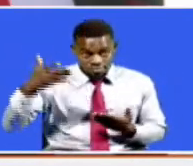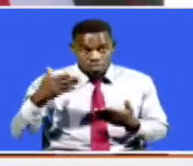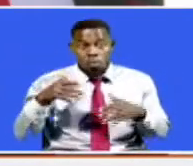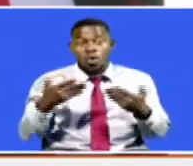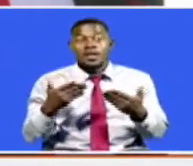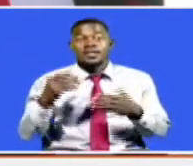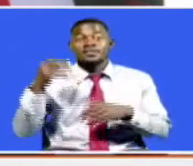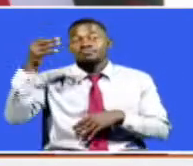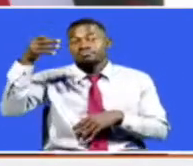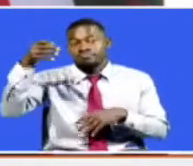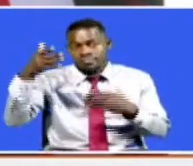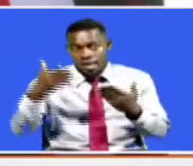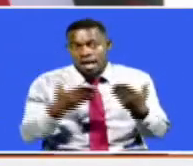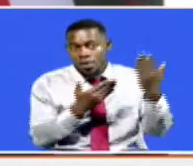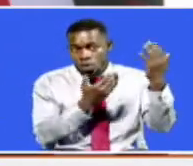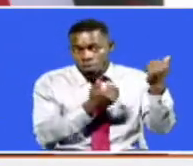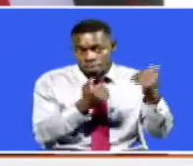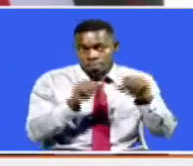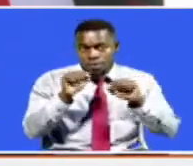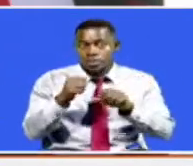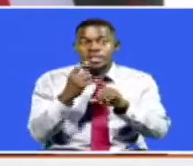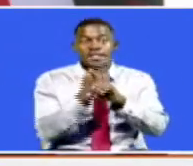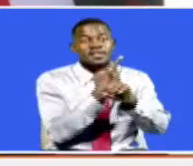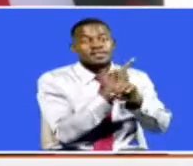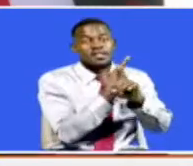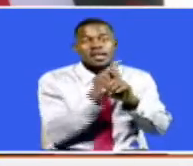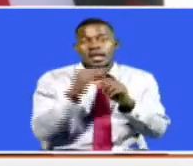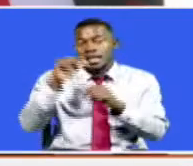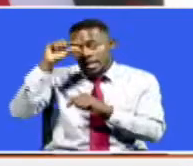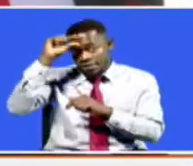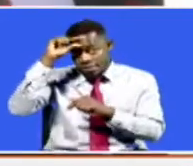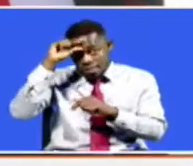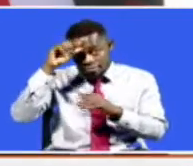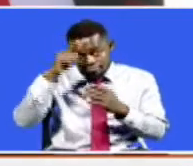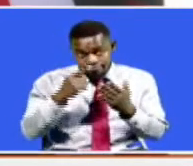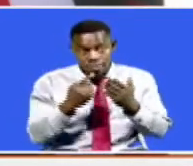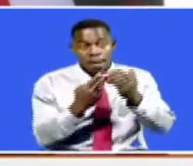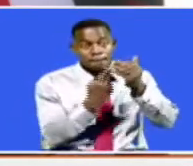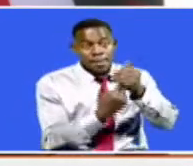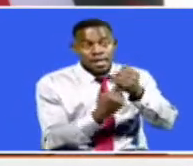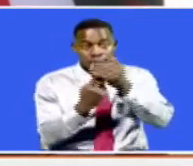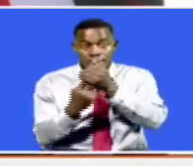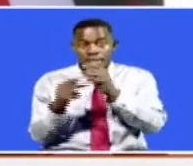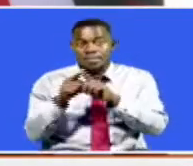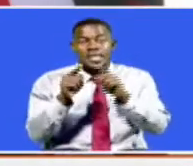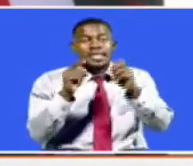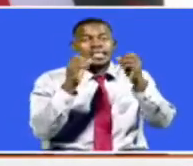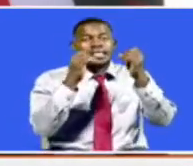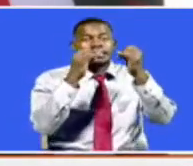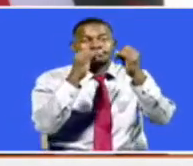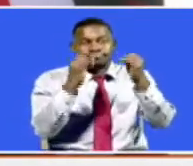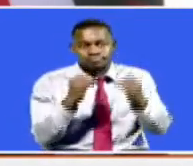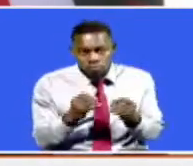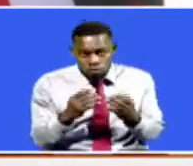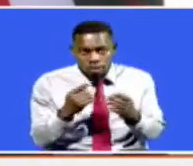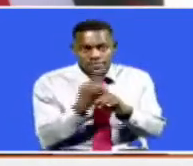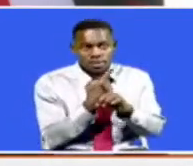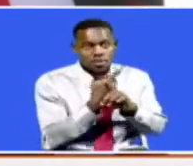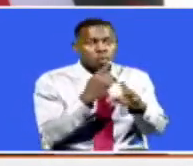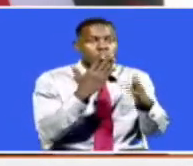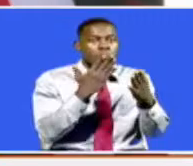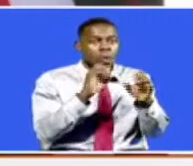will actively engage with the governments of these 12 countries, international organizations, which are both governmental and